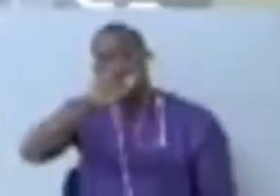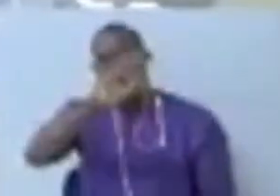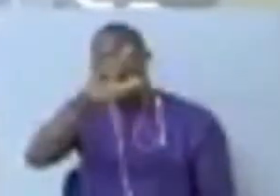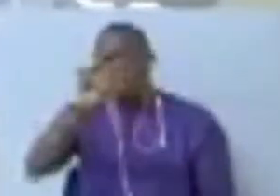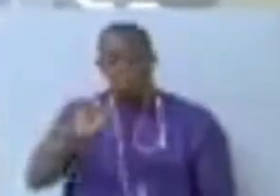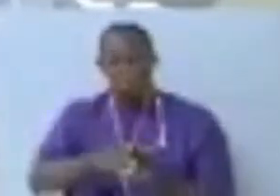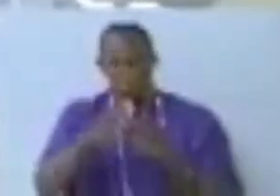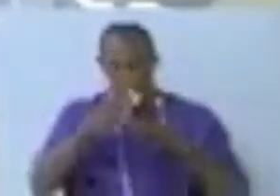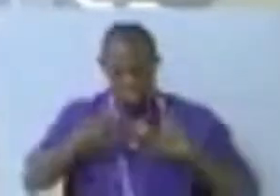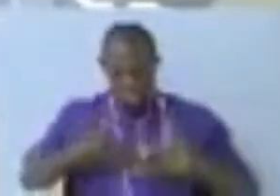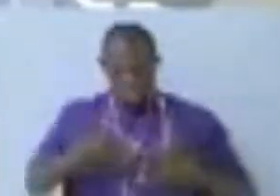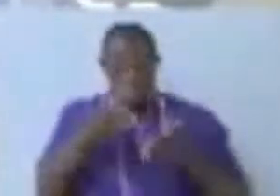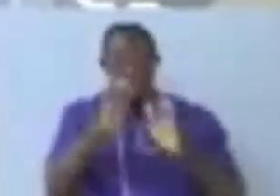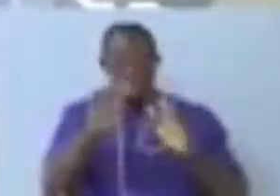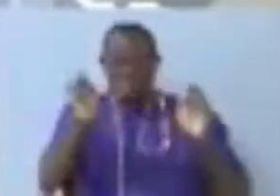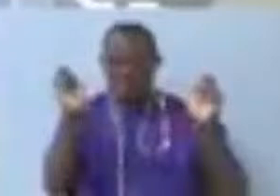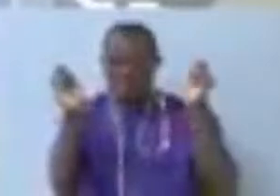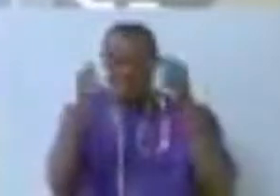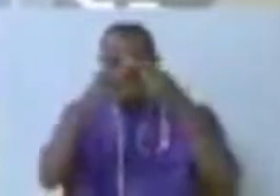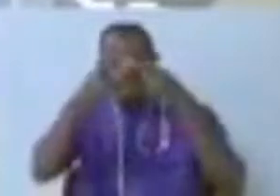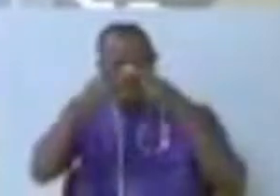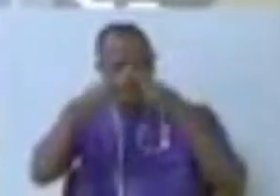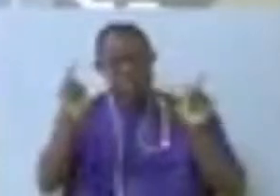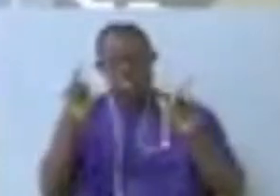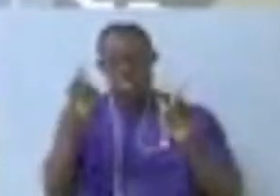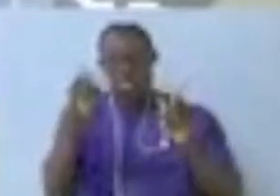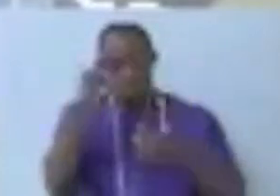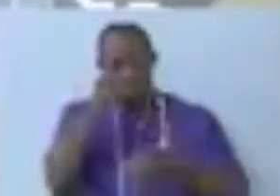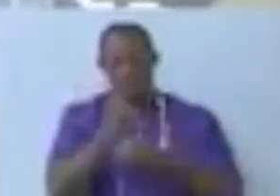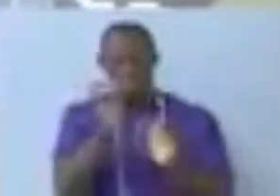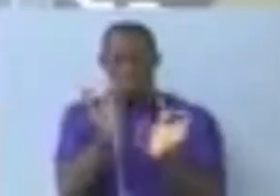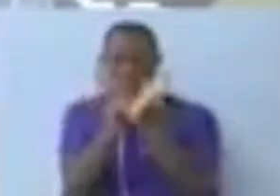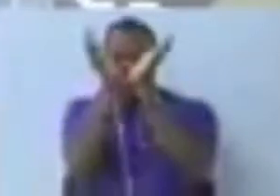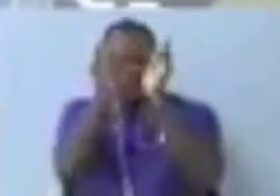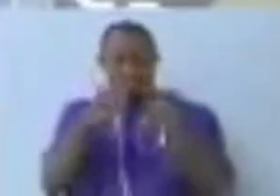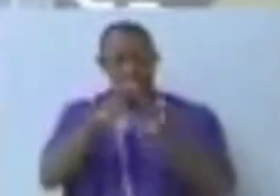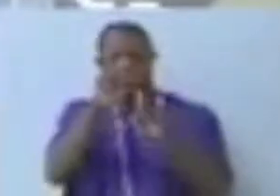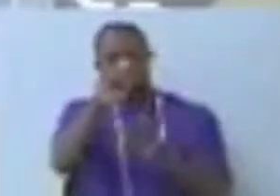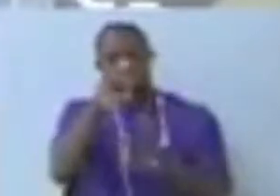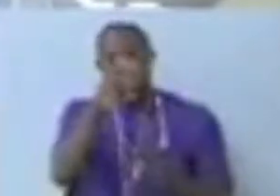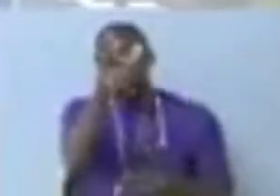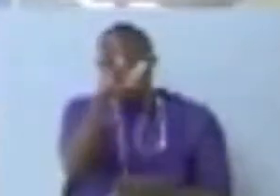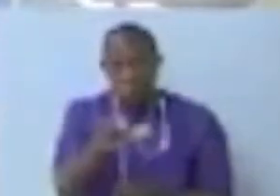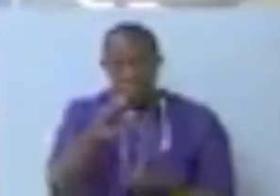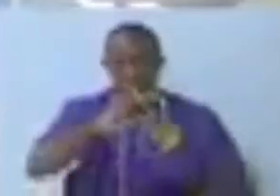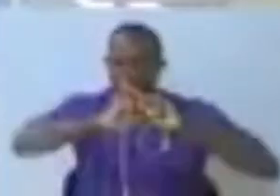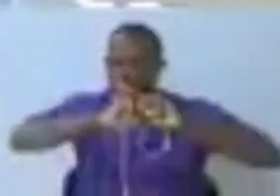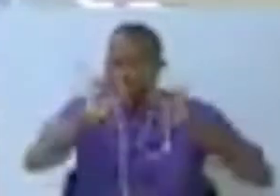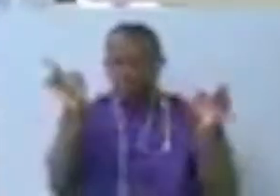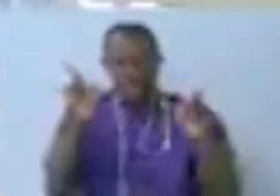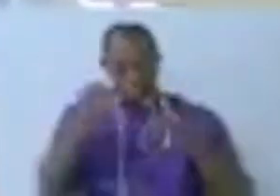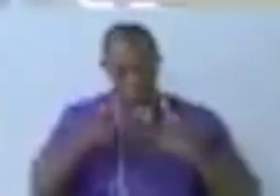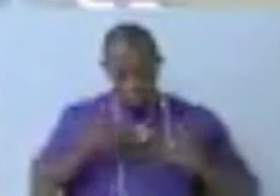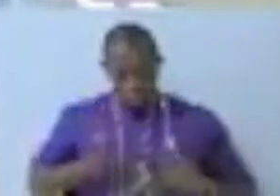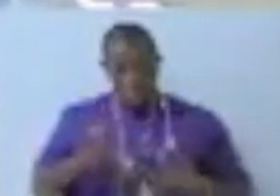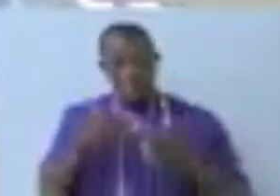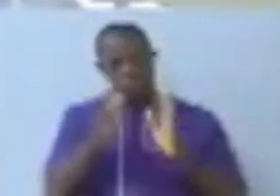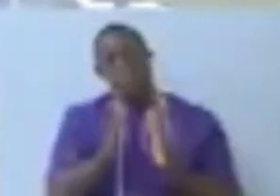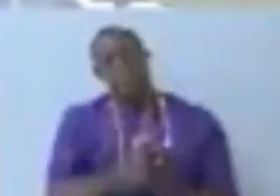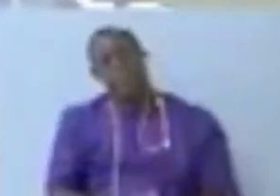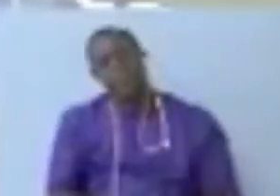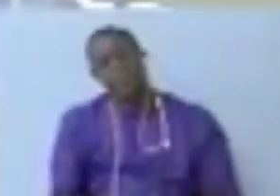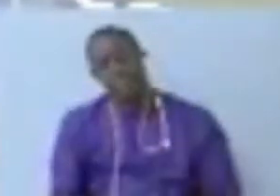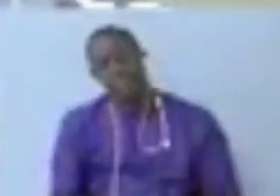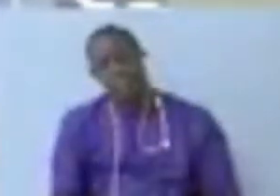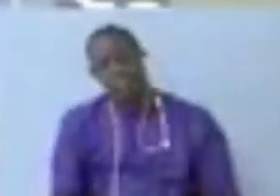to you. Sedo Edison Namalako, Eko Kafoko, Sheriff Mr. Buba Jao, Atena Lonya, Anita